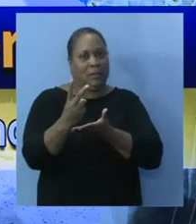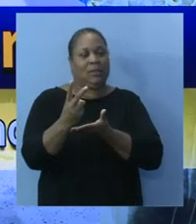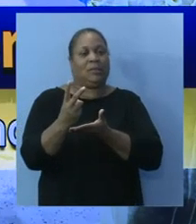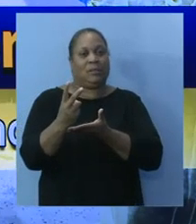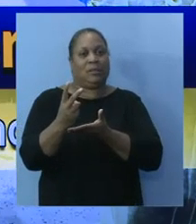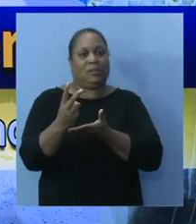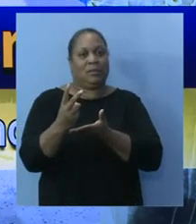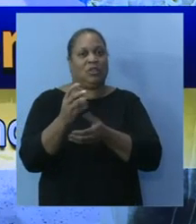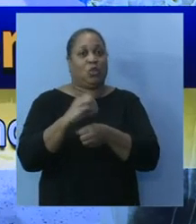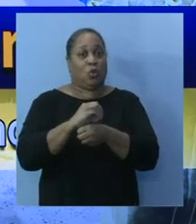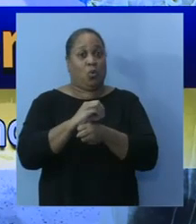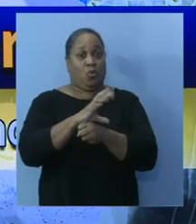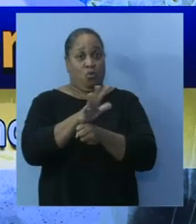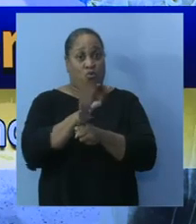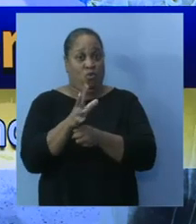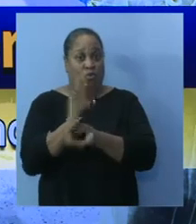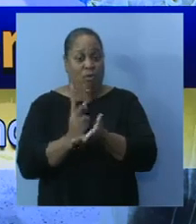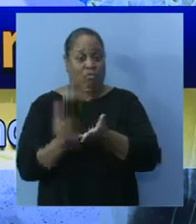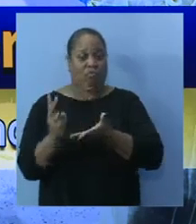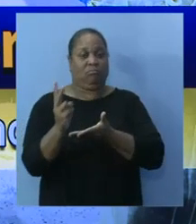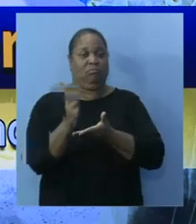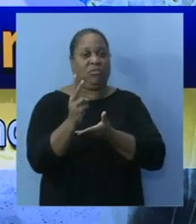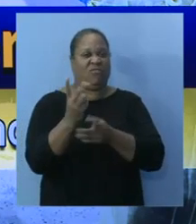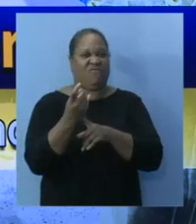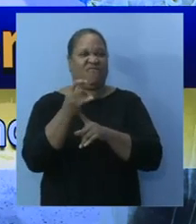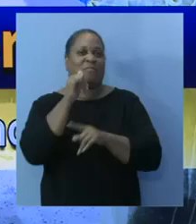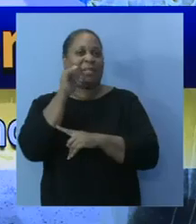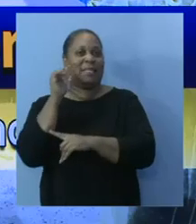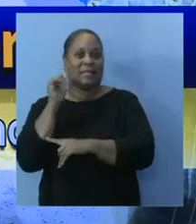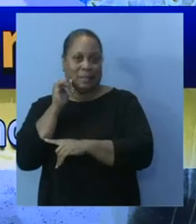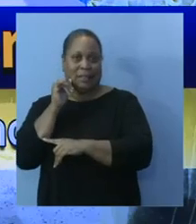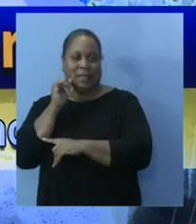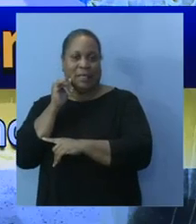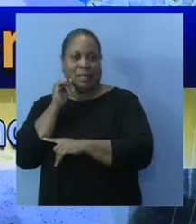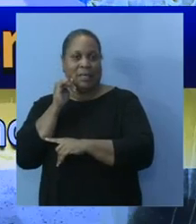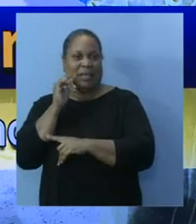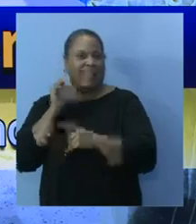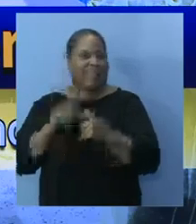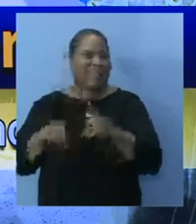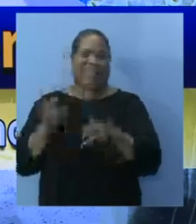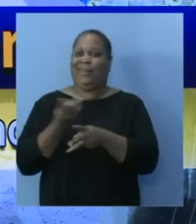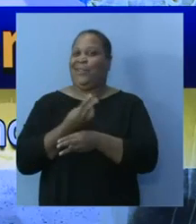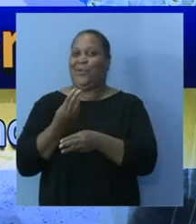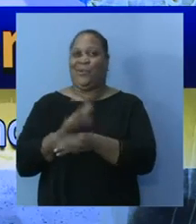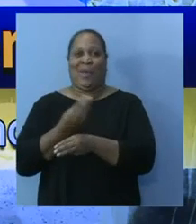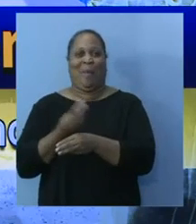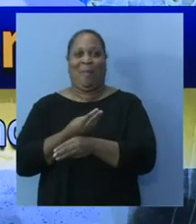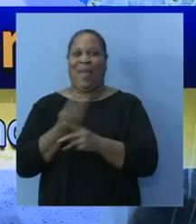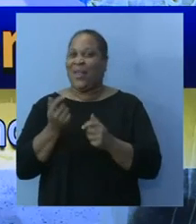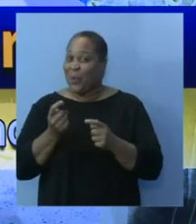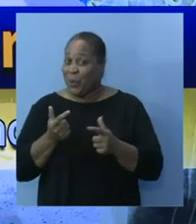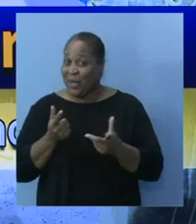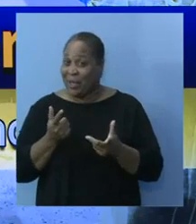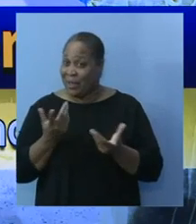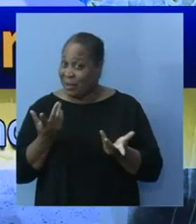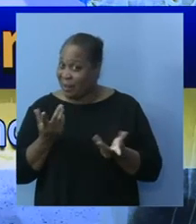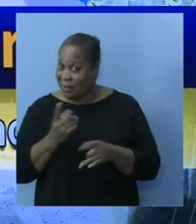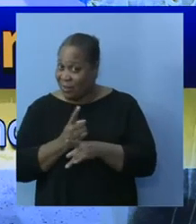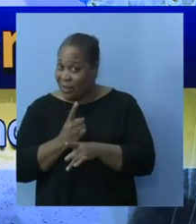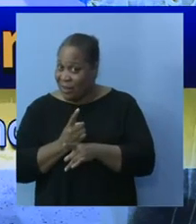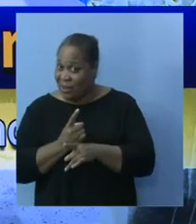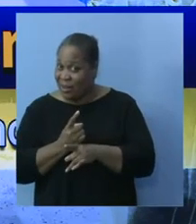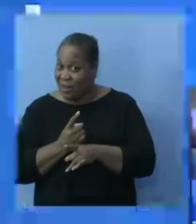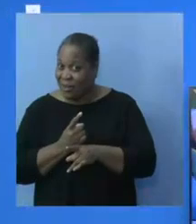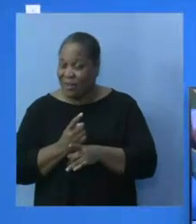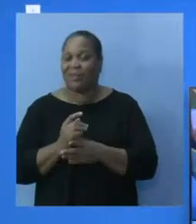on the coronavirus will be meeting 2 weeks from yesterday. I can't do that math that quick, but that might even be February 1st. Yes, that